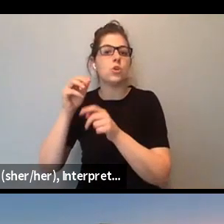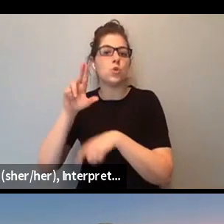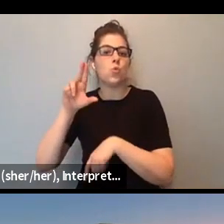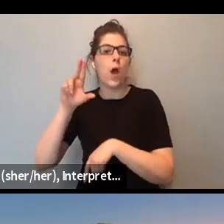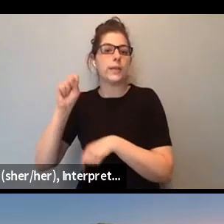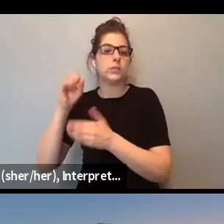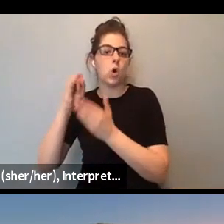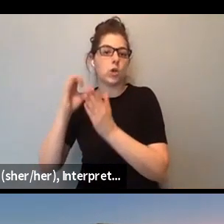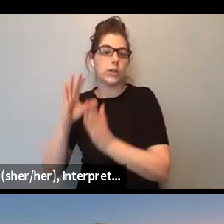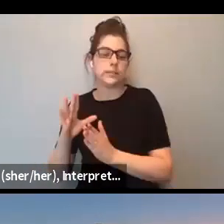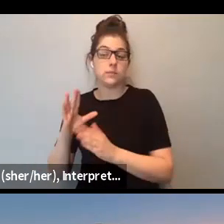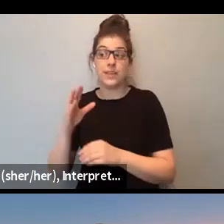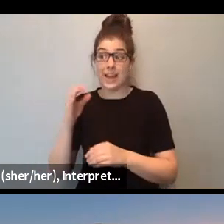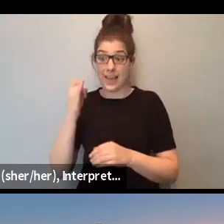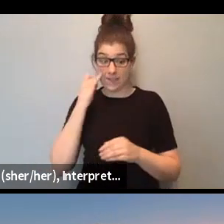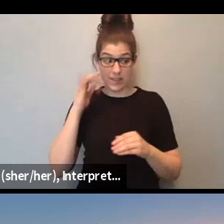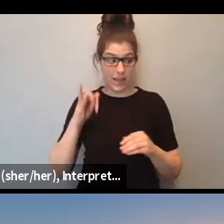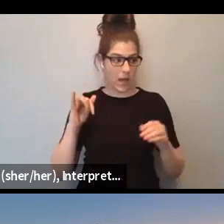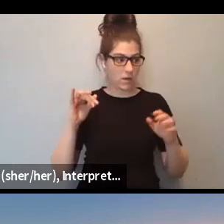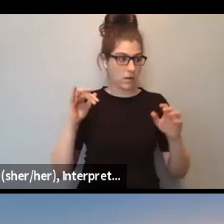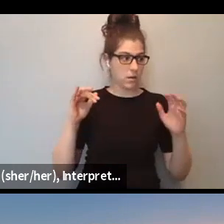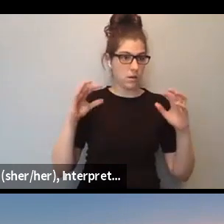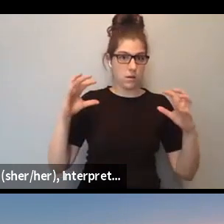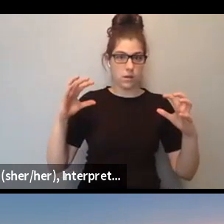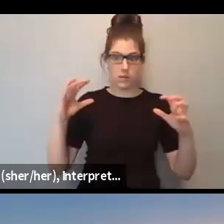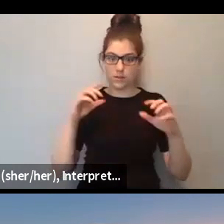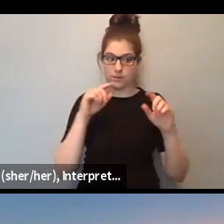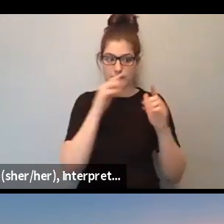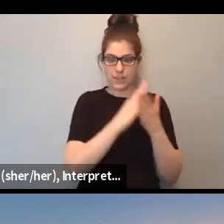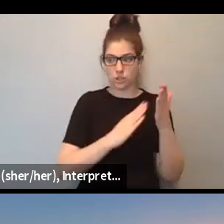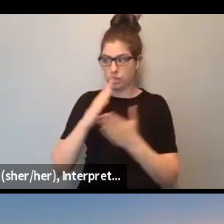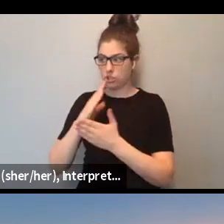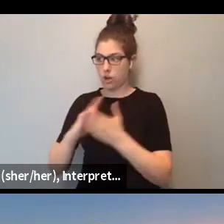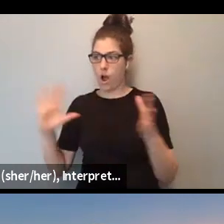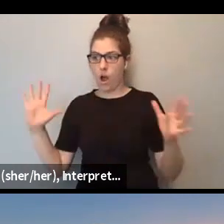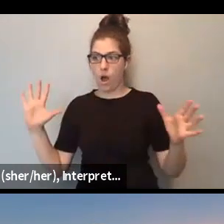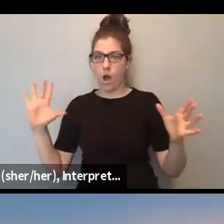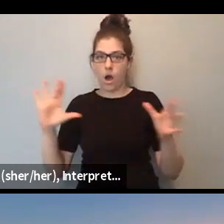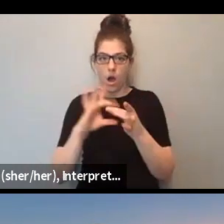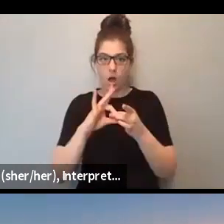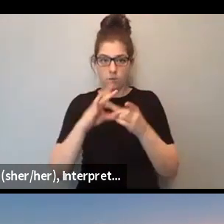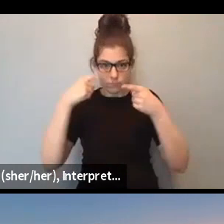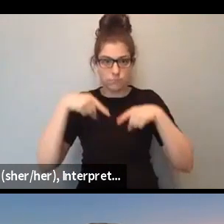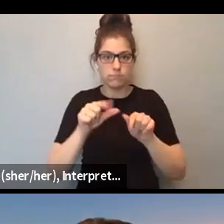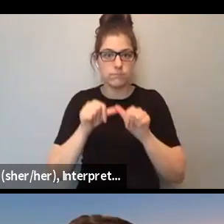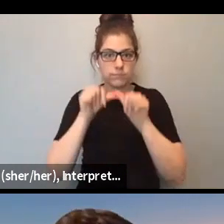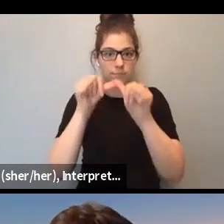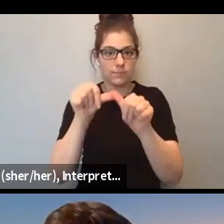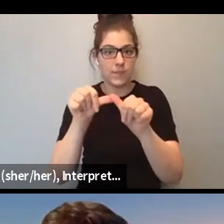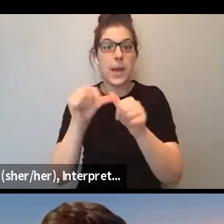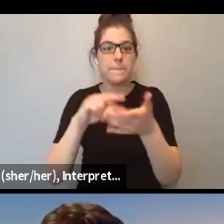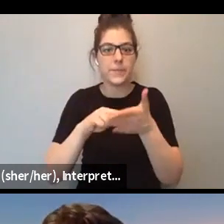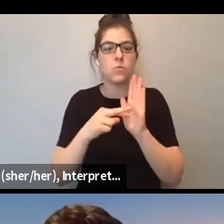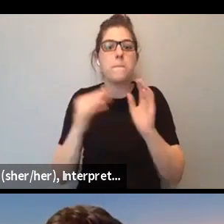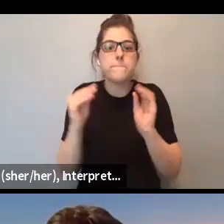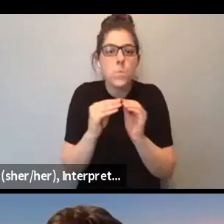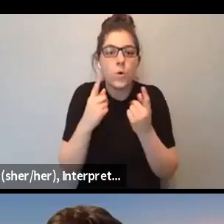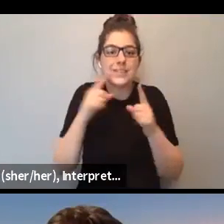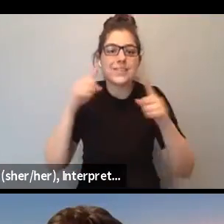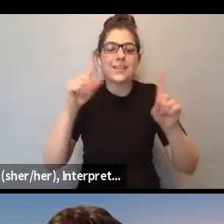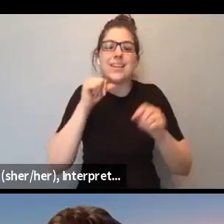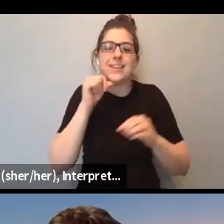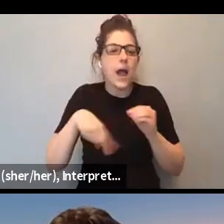cross sector, then we stand a shot at a longer term recovery that is not about artists, but is about labor